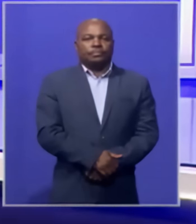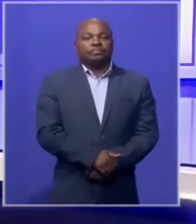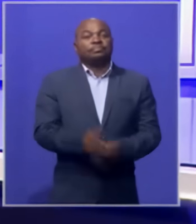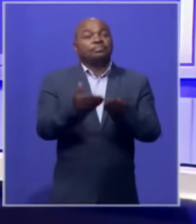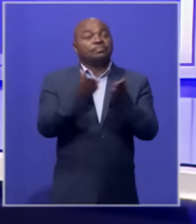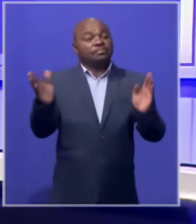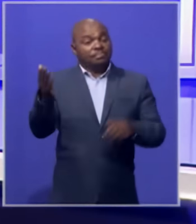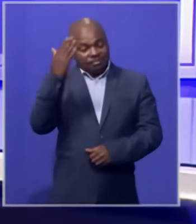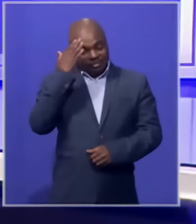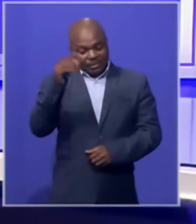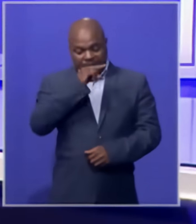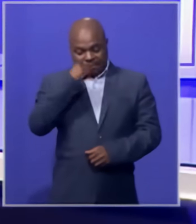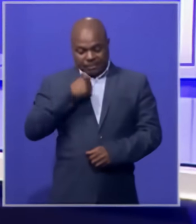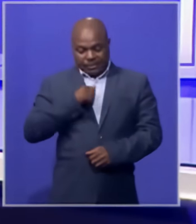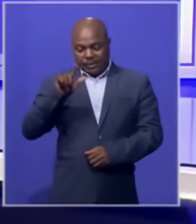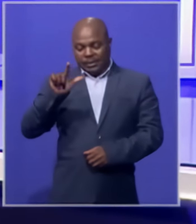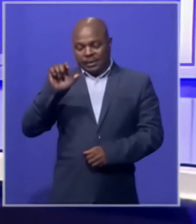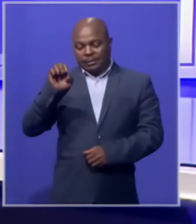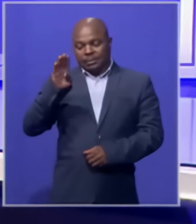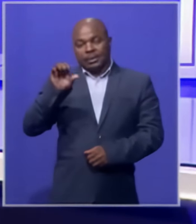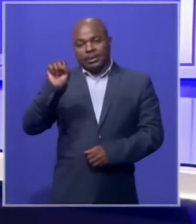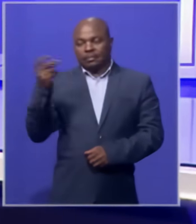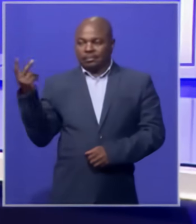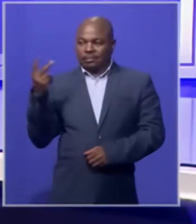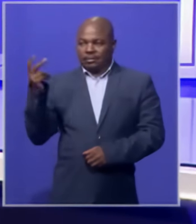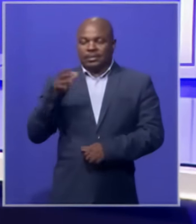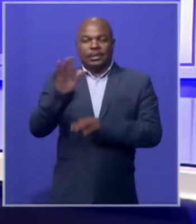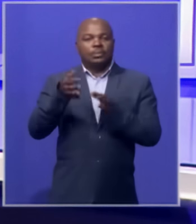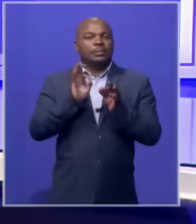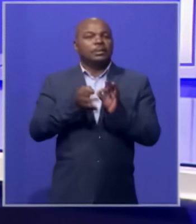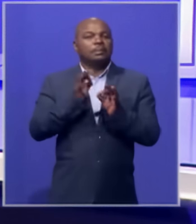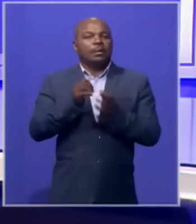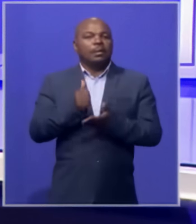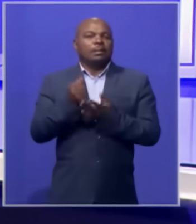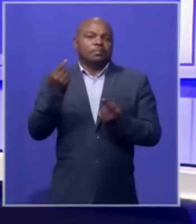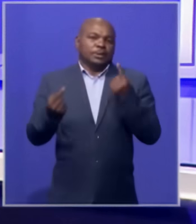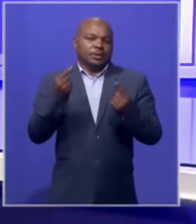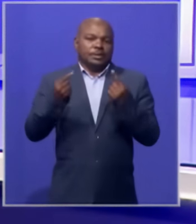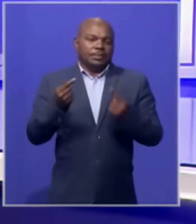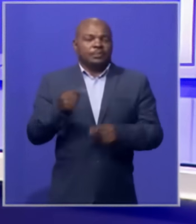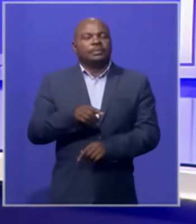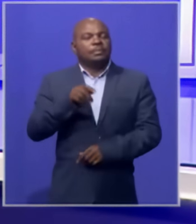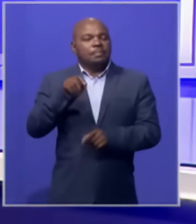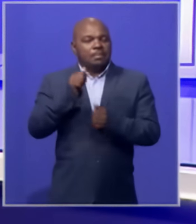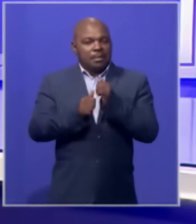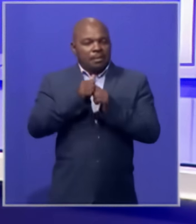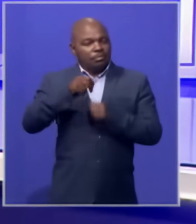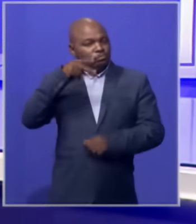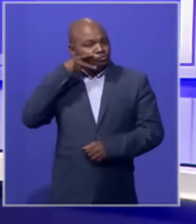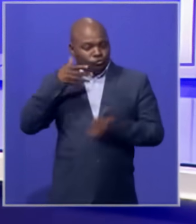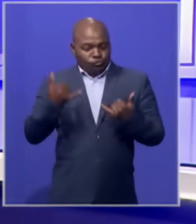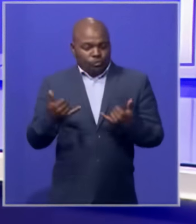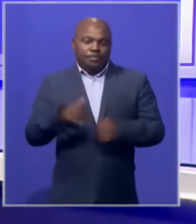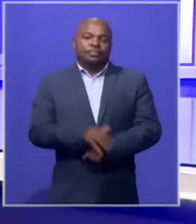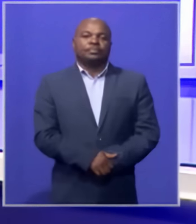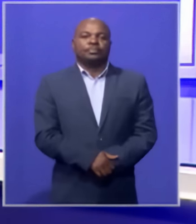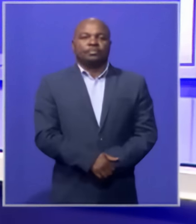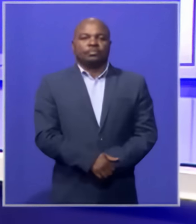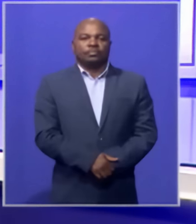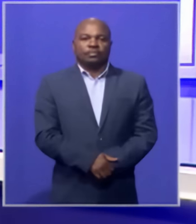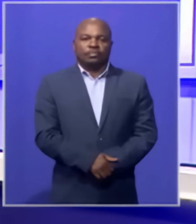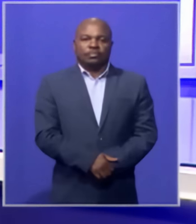Bagešo thobela nna ke lebeseng ka dumeng go ke tla thušana le mofetoledi wa polelo ya diatla wa rra Augustin Letlalo ditabeng tša lehono.